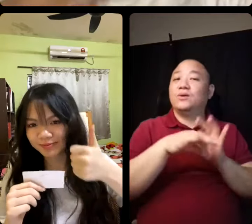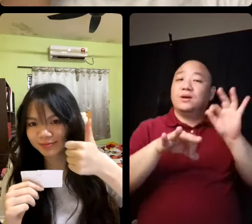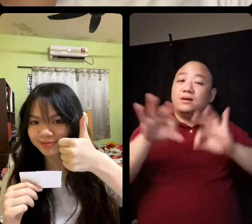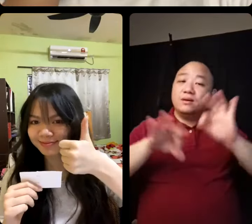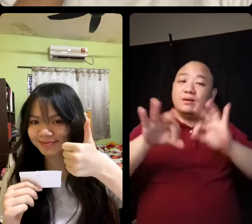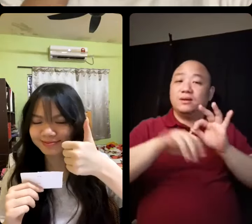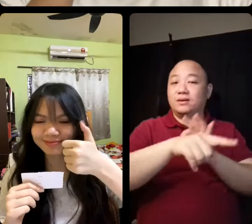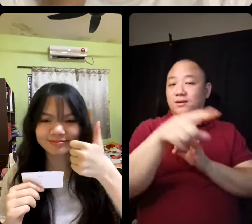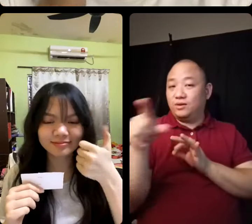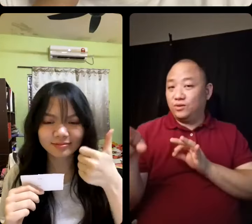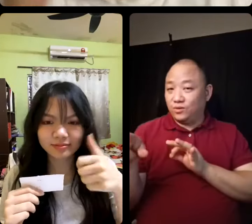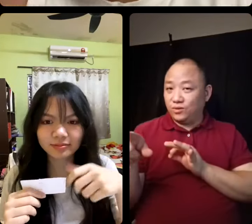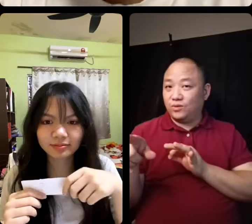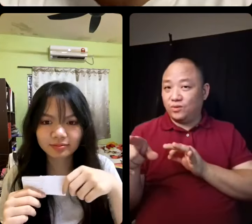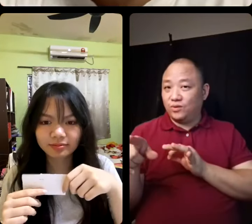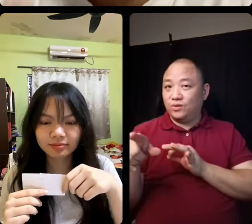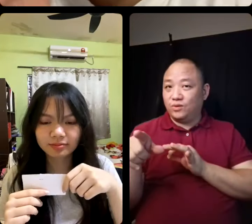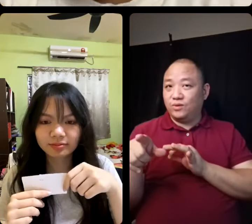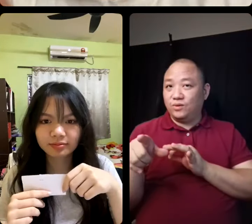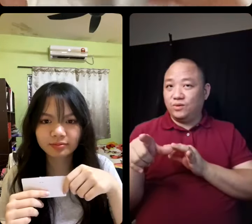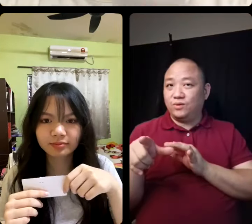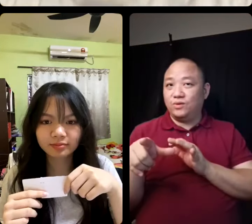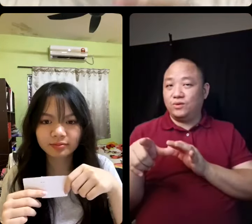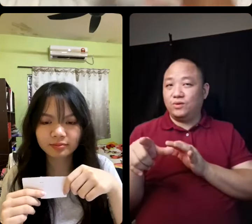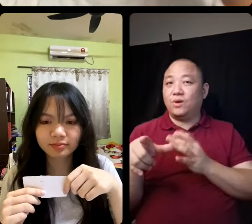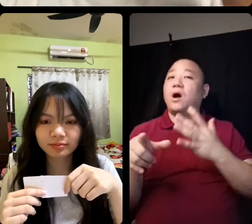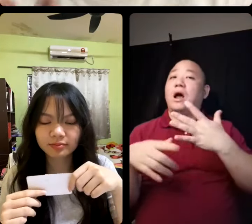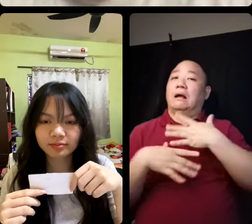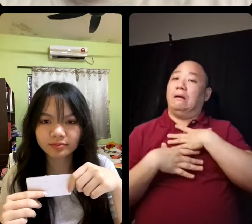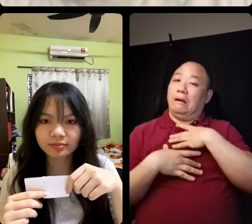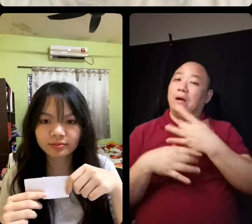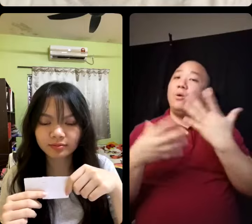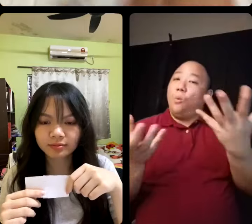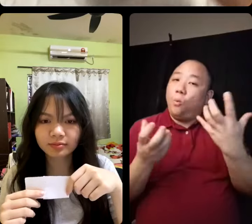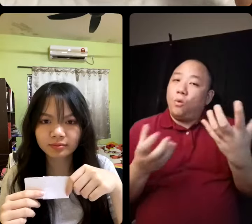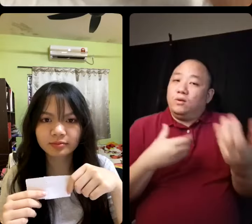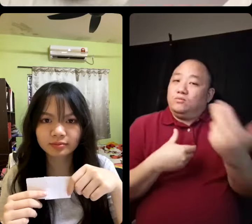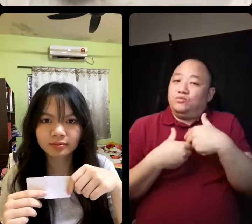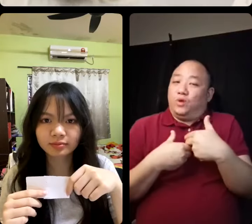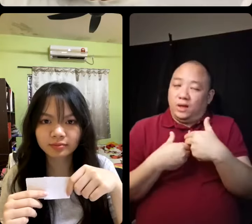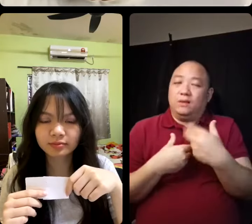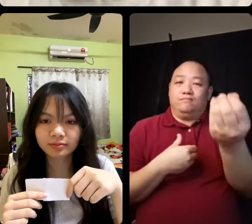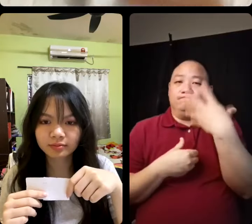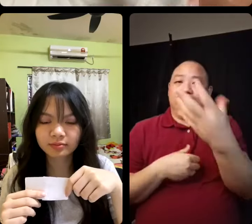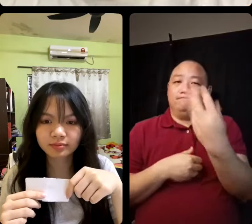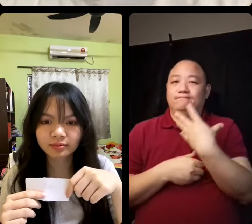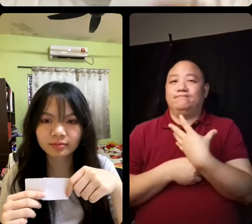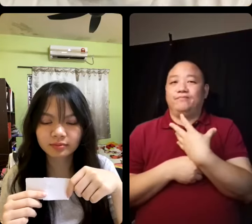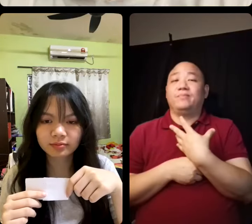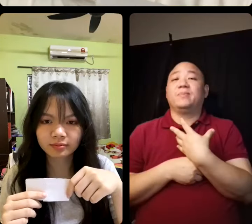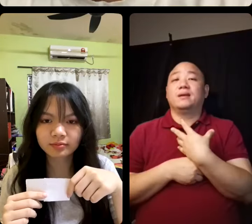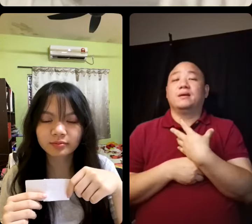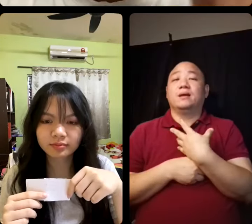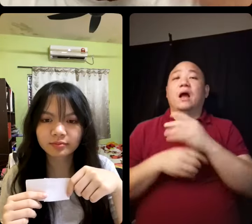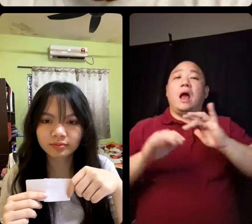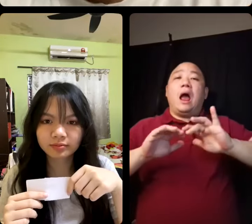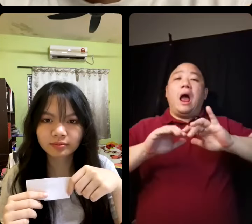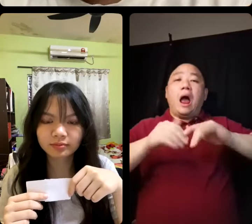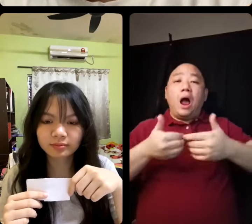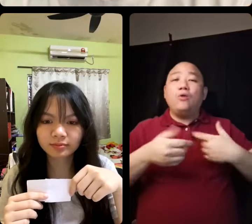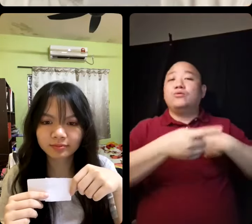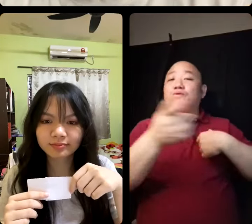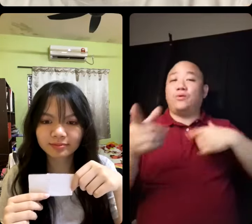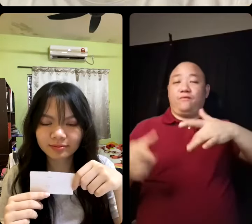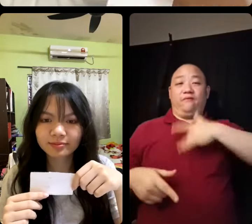know. And also can share on how do you feel about this activity and about your time as well in the